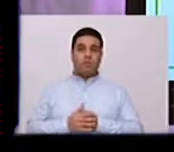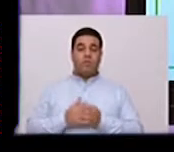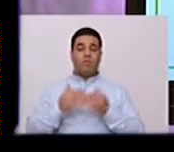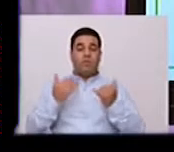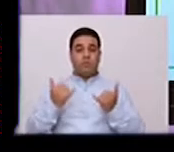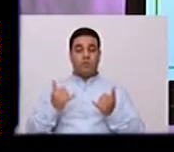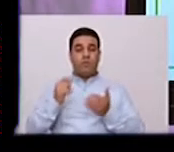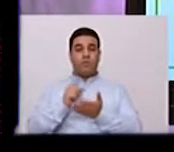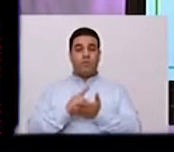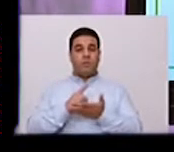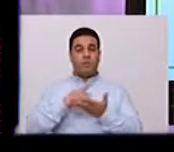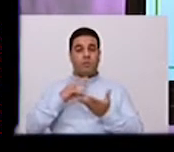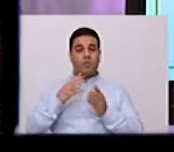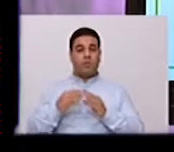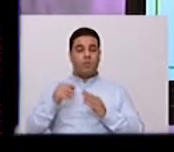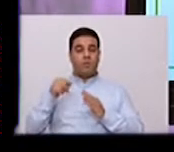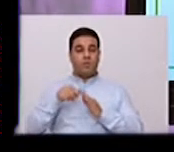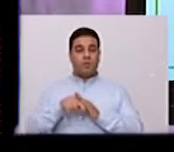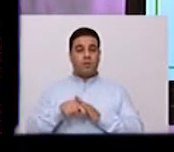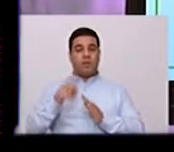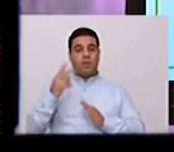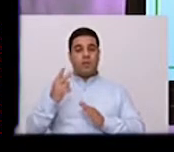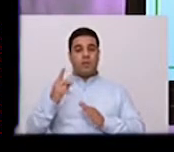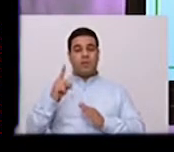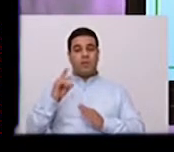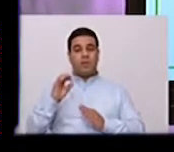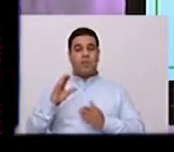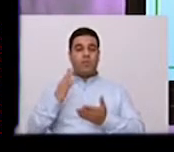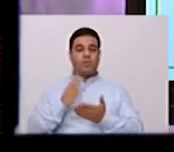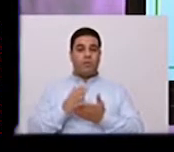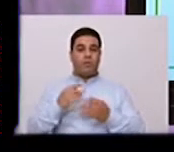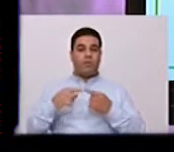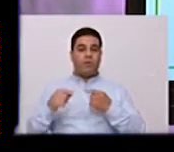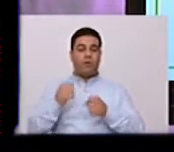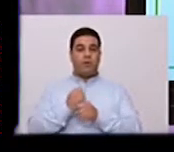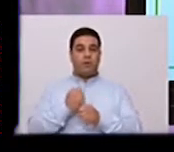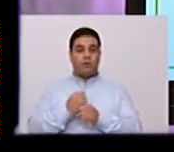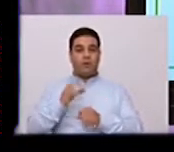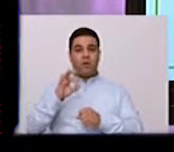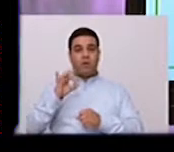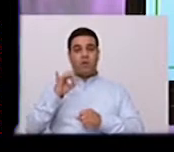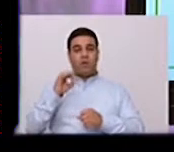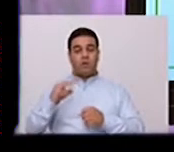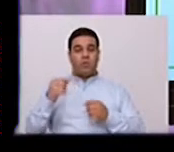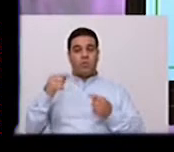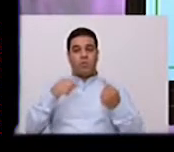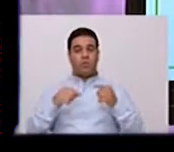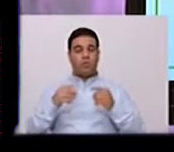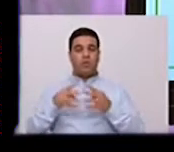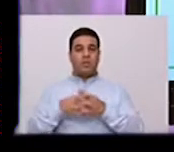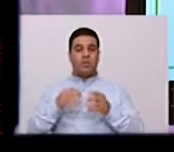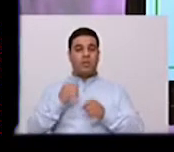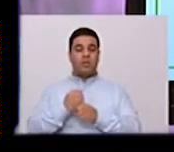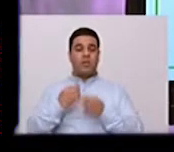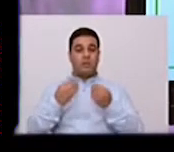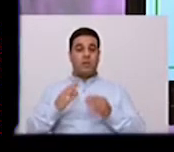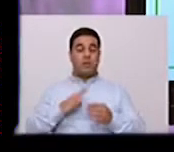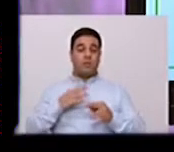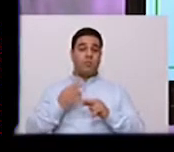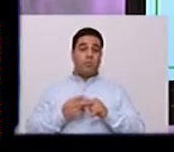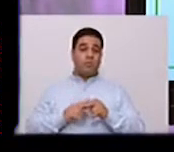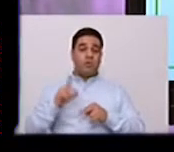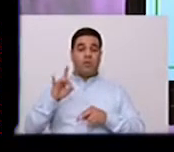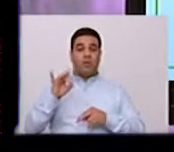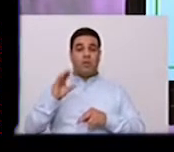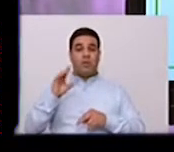Bugungi masala topshirig'imizda esa ikkita belgisi bo'yicha farqlanuvchi organizmlarni o'zaro chaqirtirish berilgan. Bunda